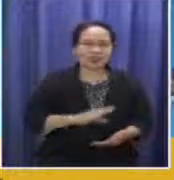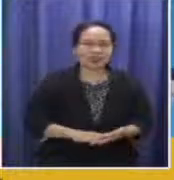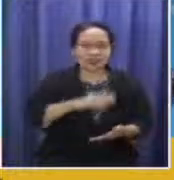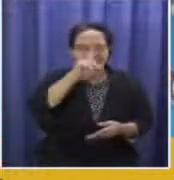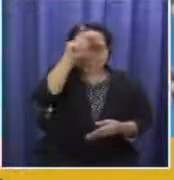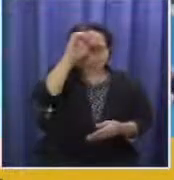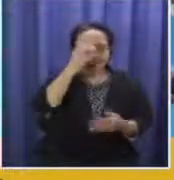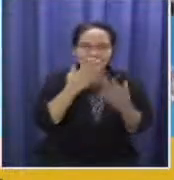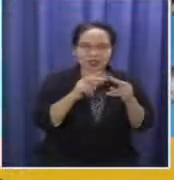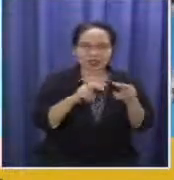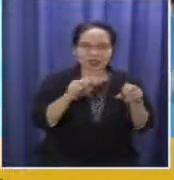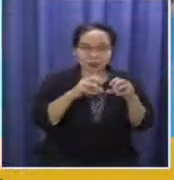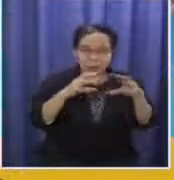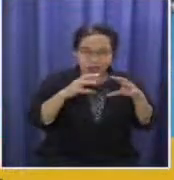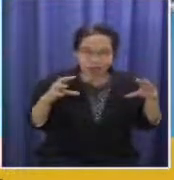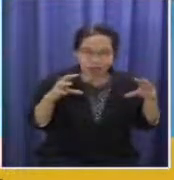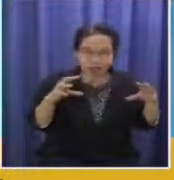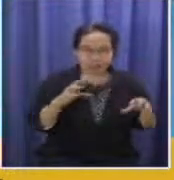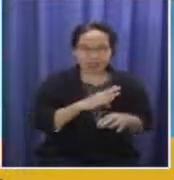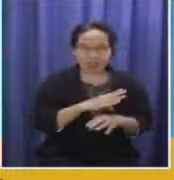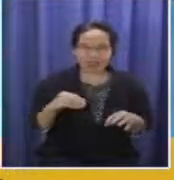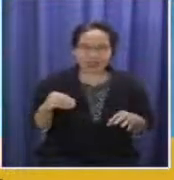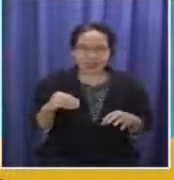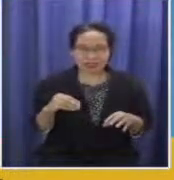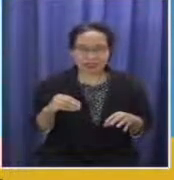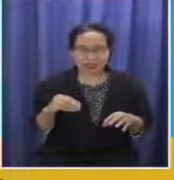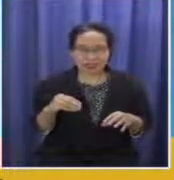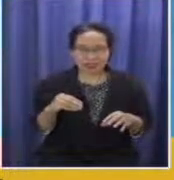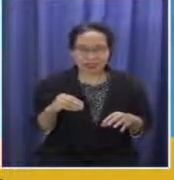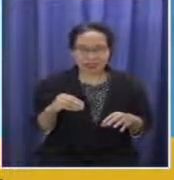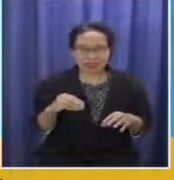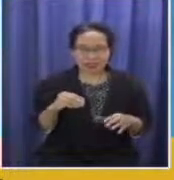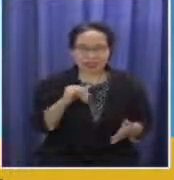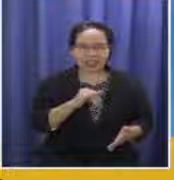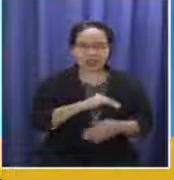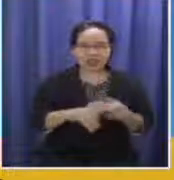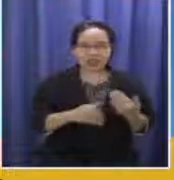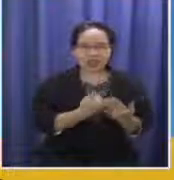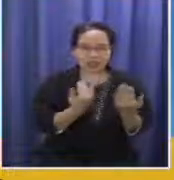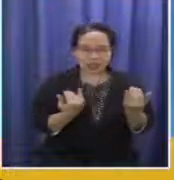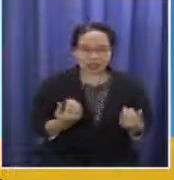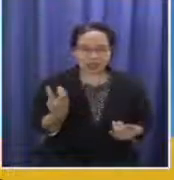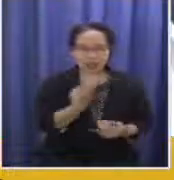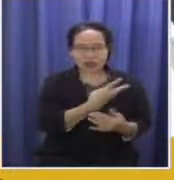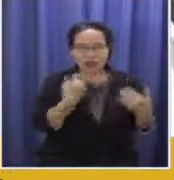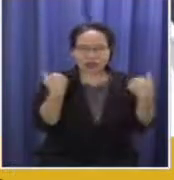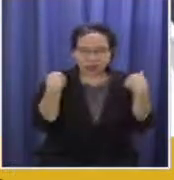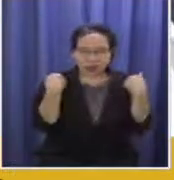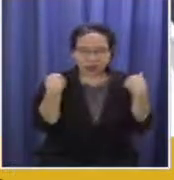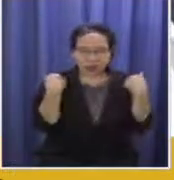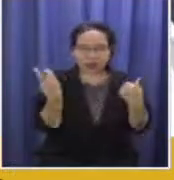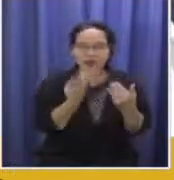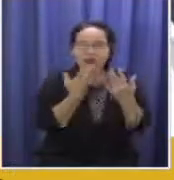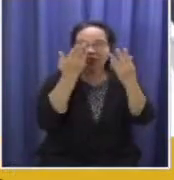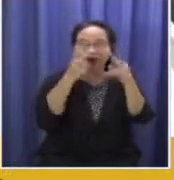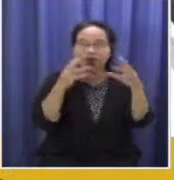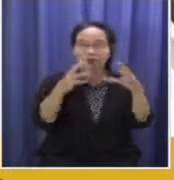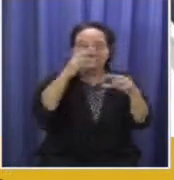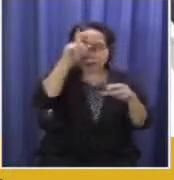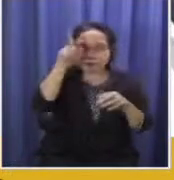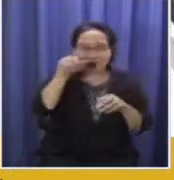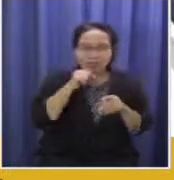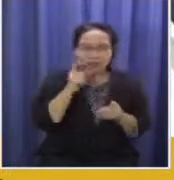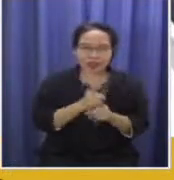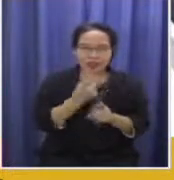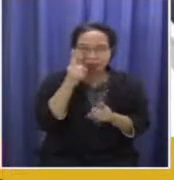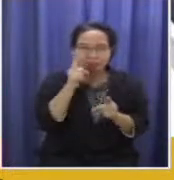Brother Eli, thank you so much. And that's all the time that we have. We thank you very much, brothers and